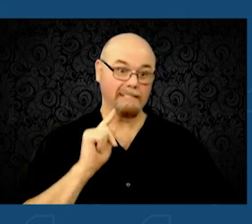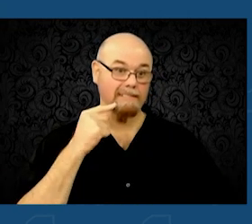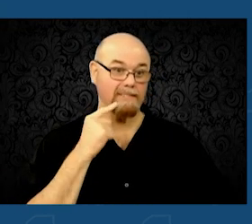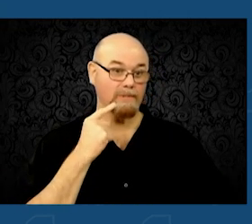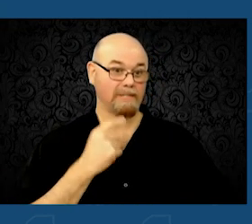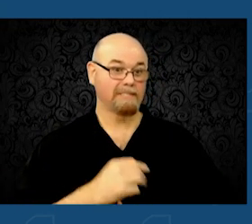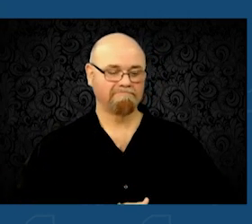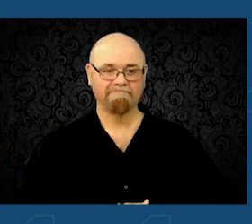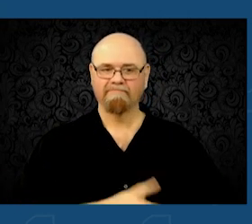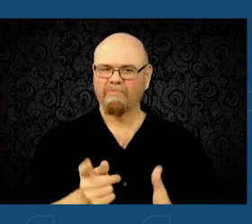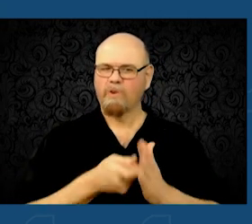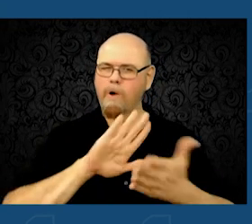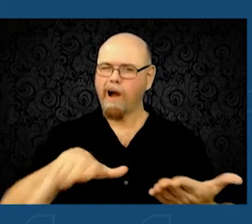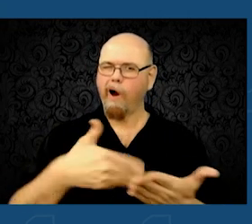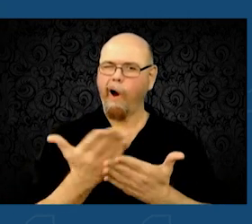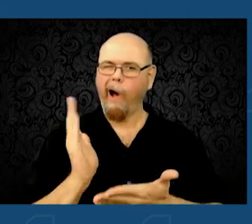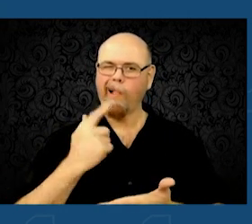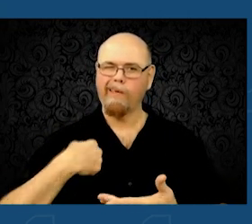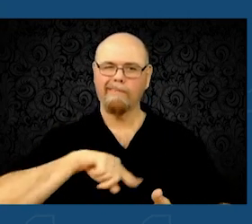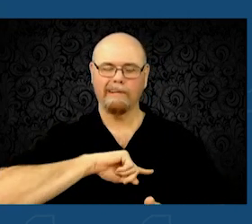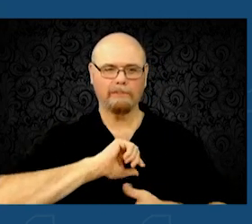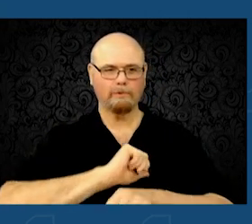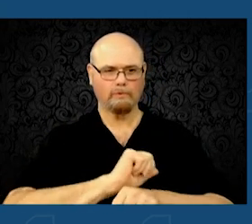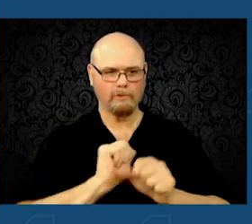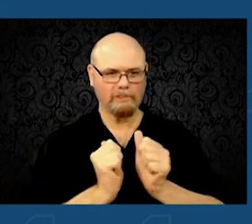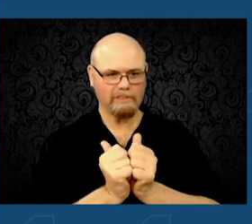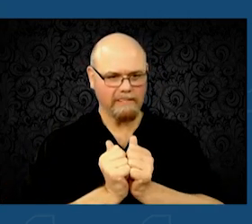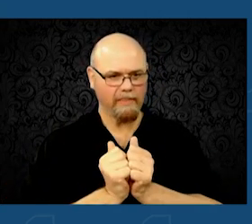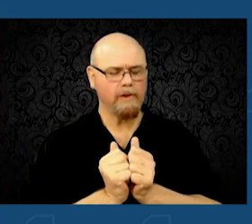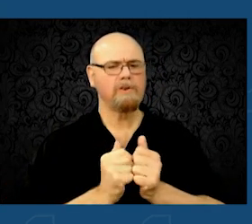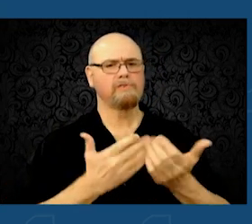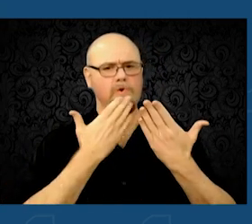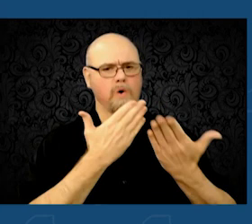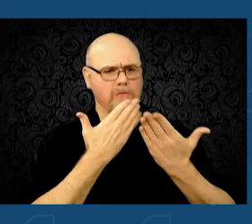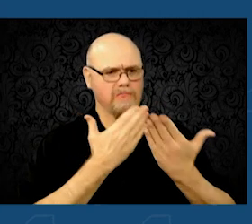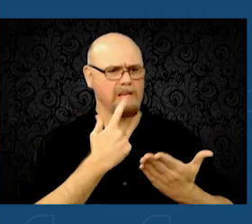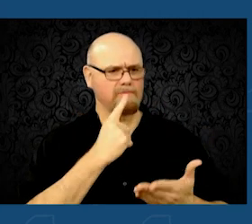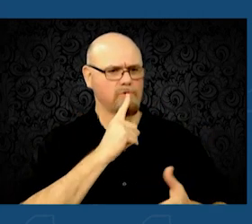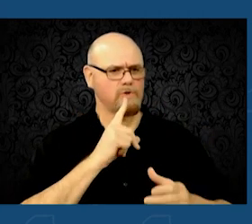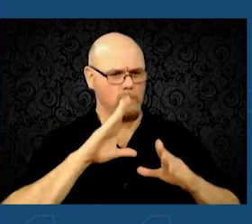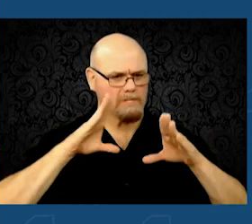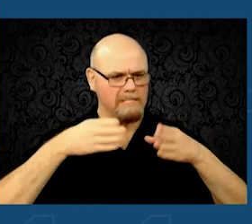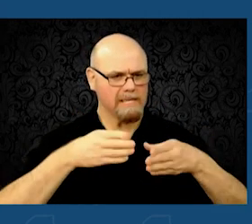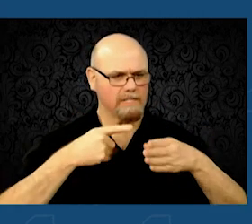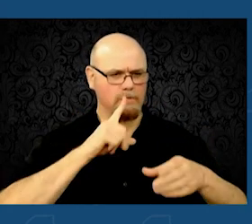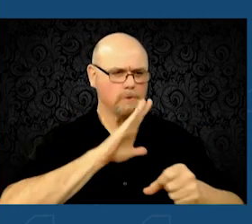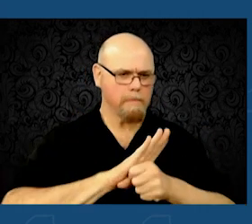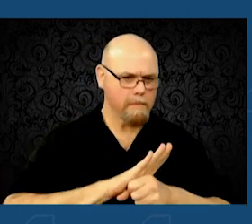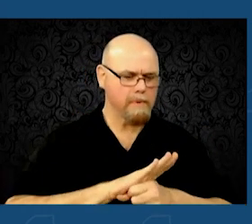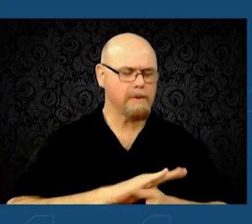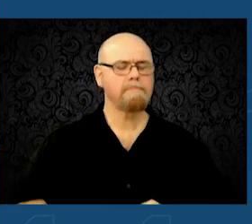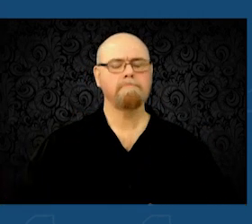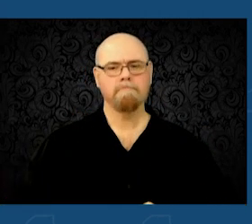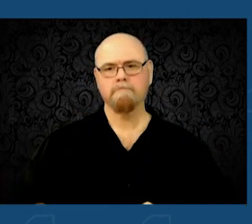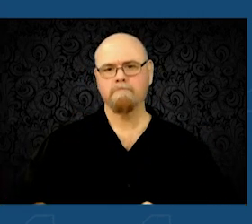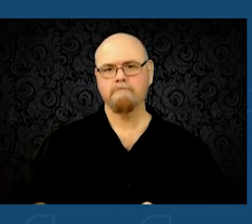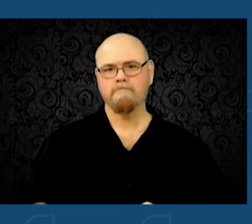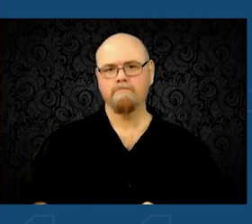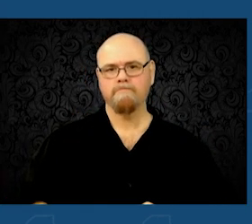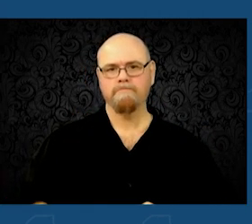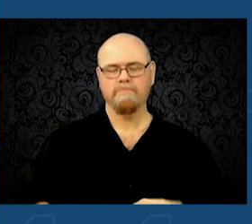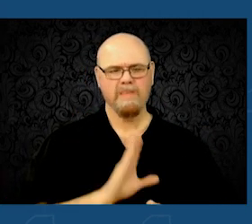it happen. Thank you very much for your dedication, your commitment. I know I'm a little stickler sometimes, but